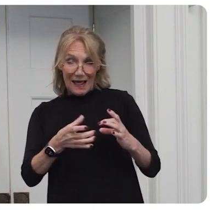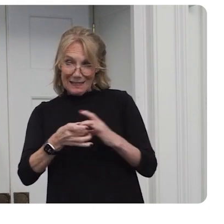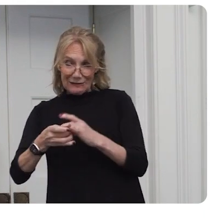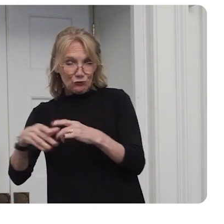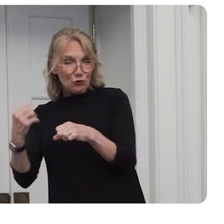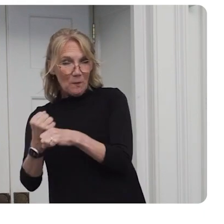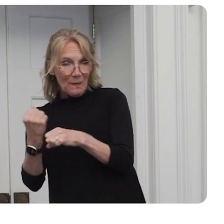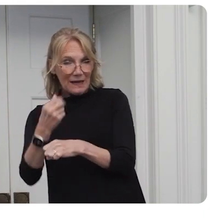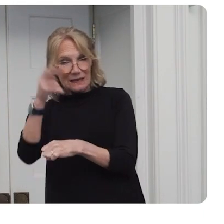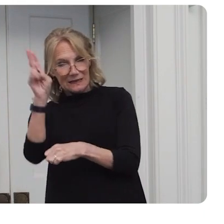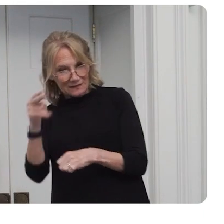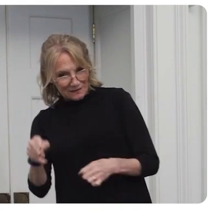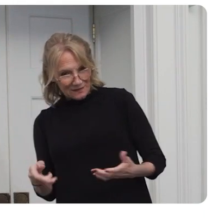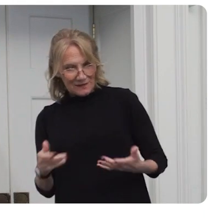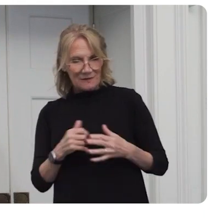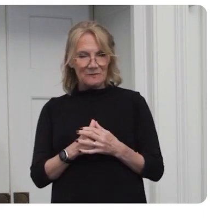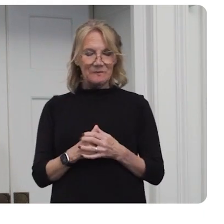that kind of biographical.